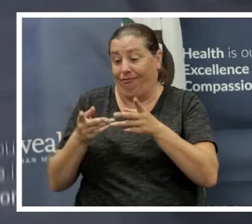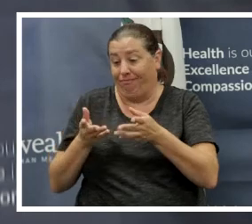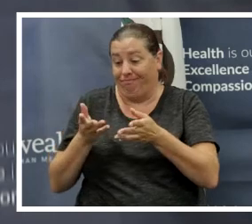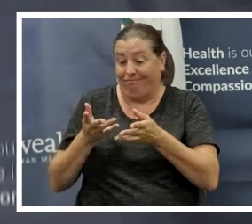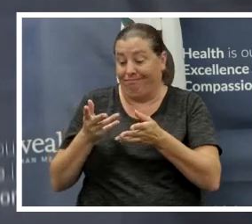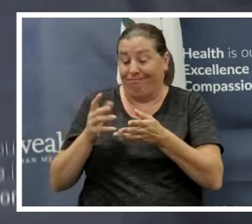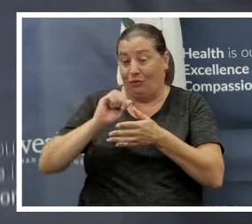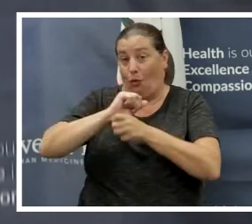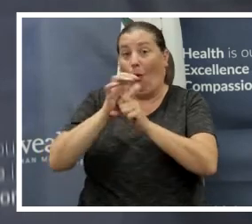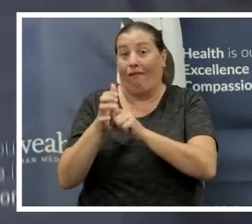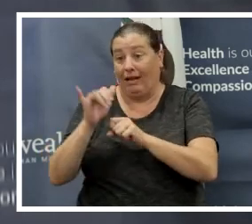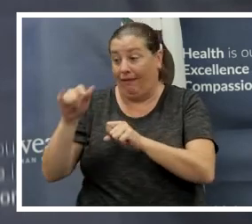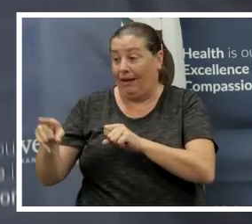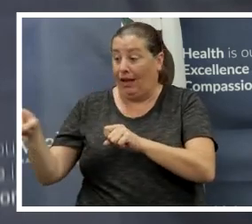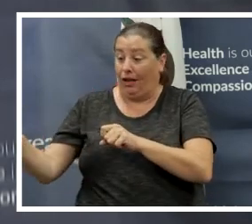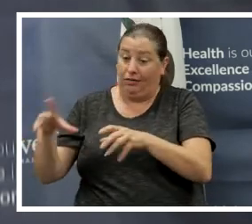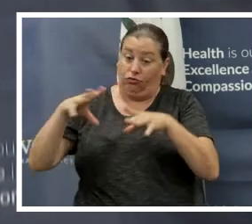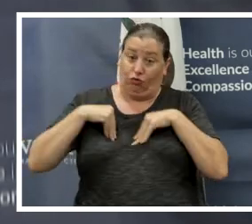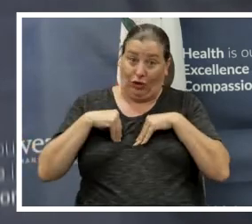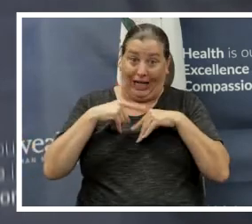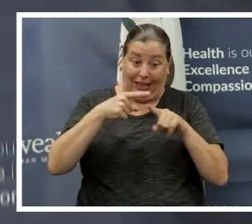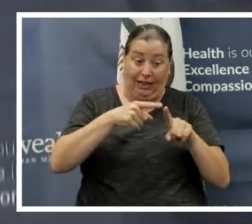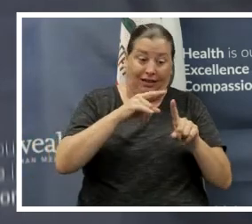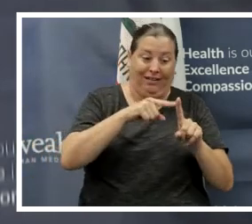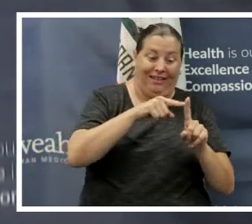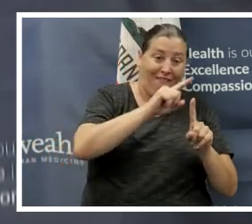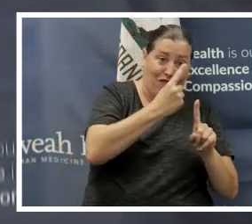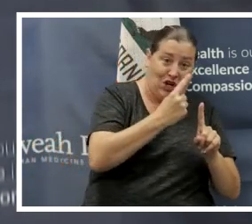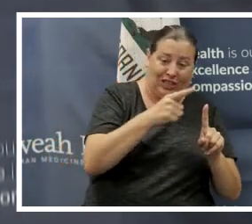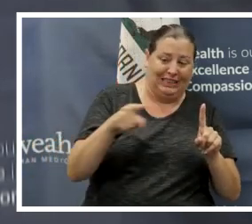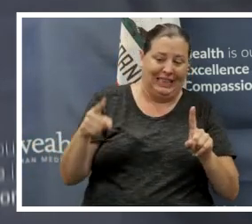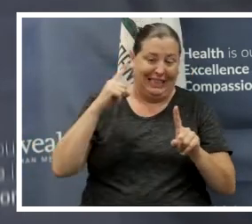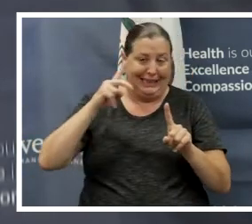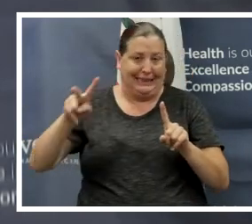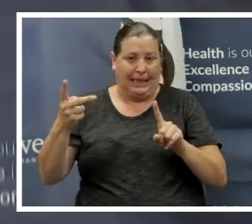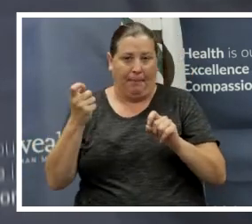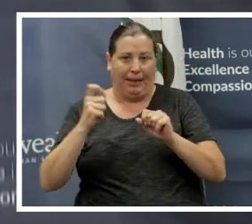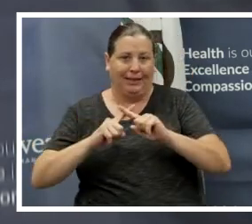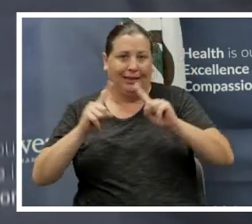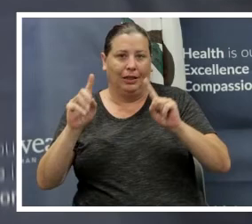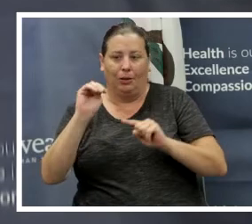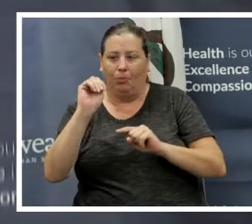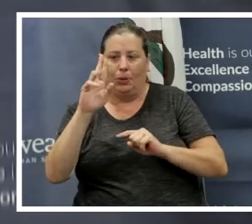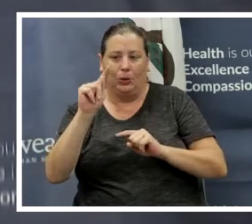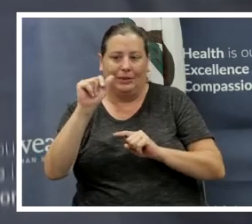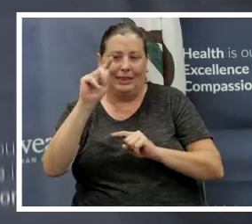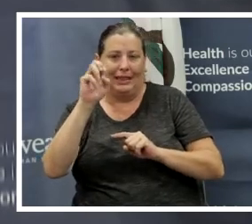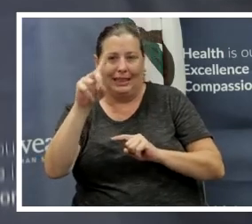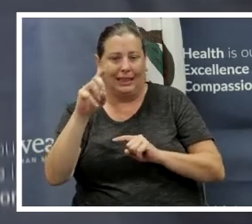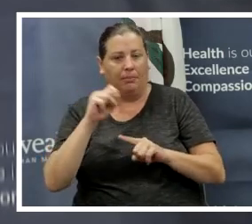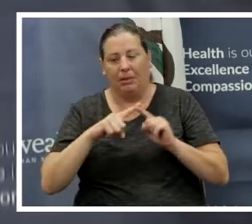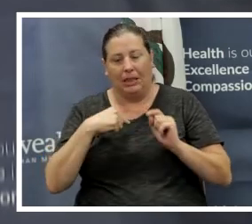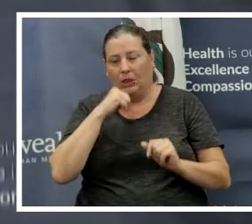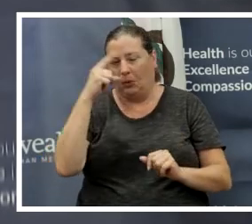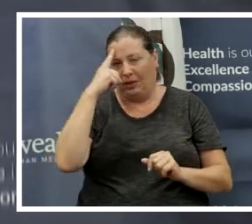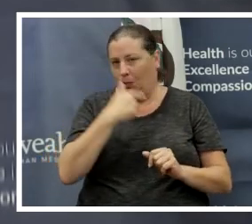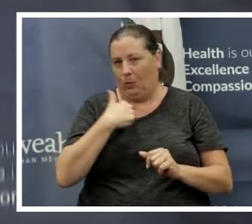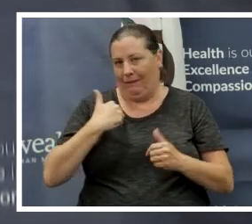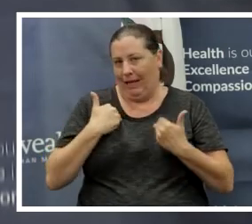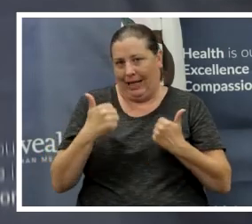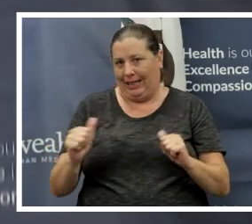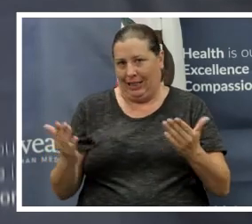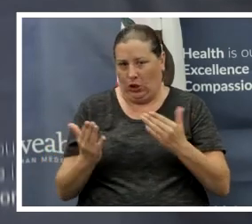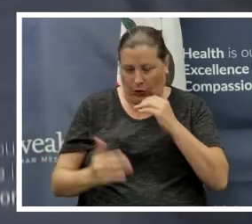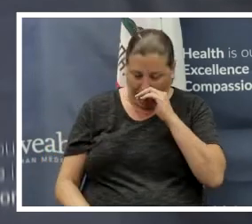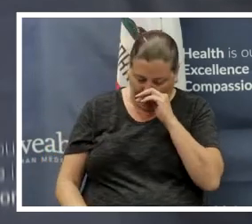mutation of that first version. So, yeah, Okay. I don't think we've had any second rounders. Okay, thank you. So Kaweah Delta